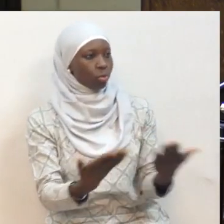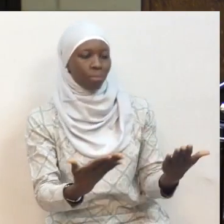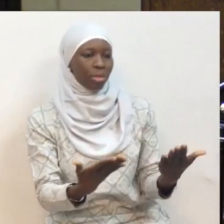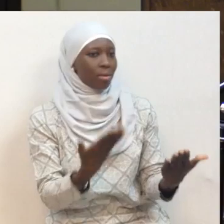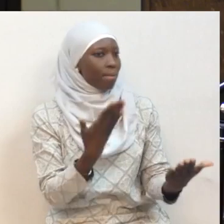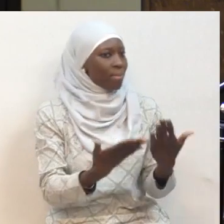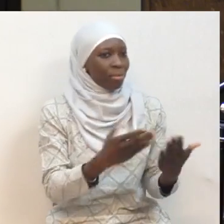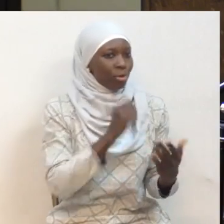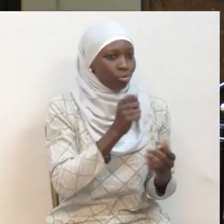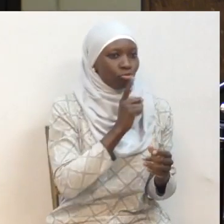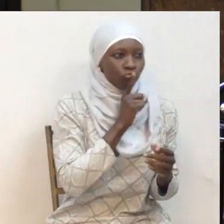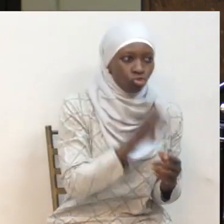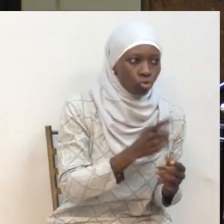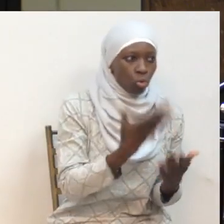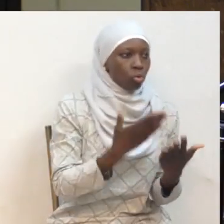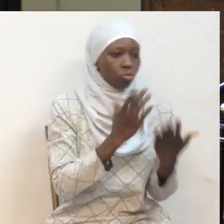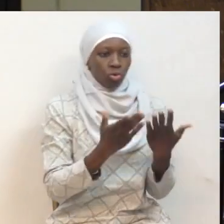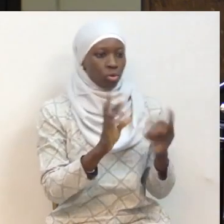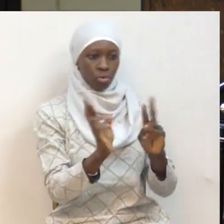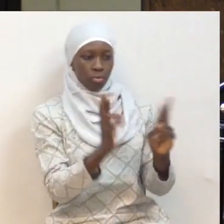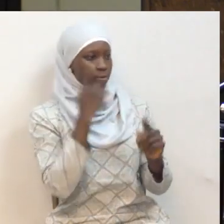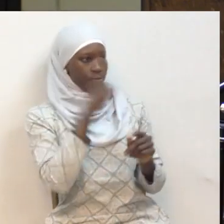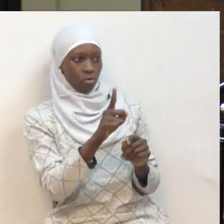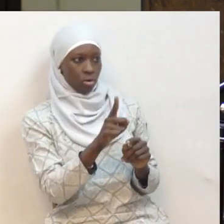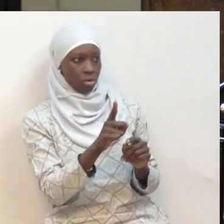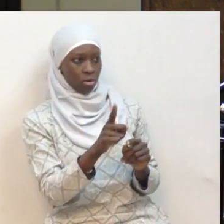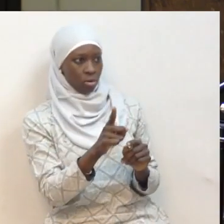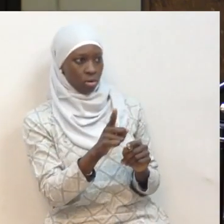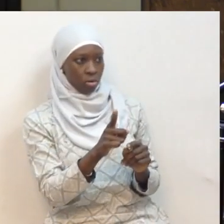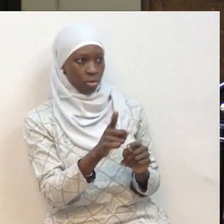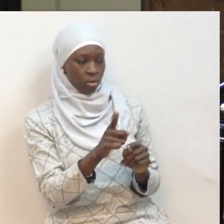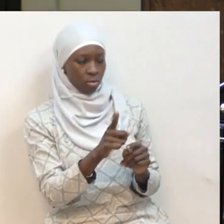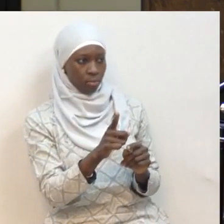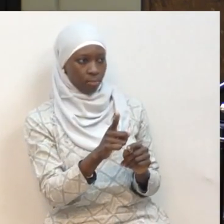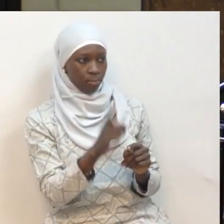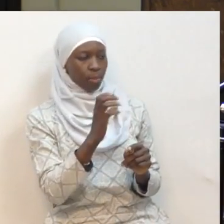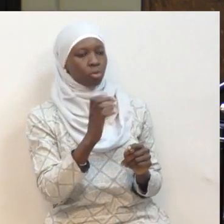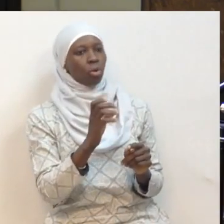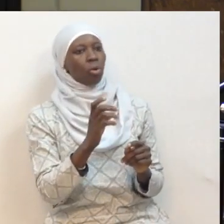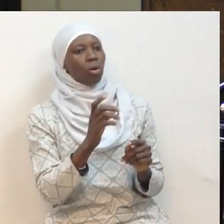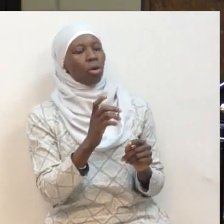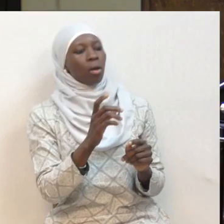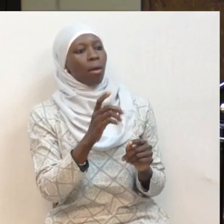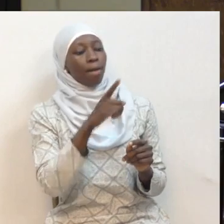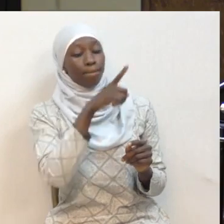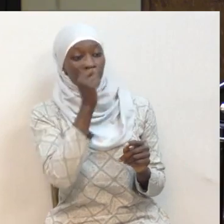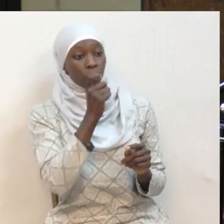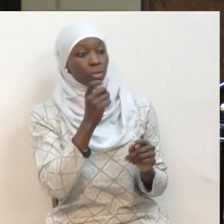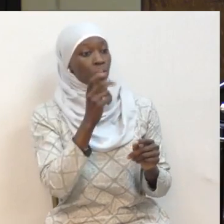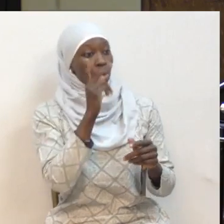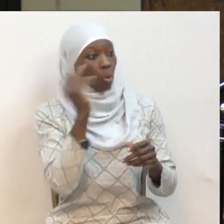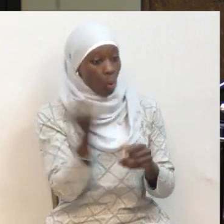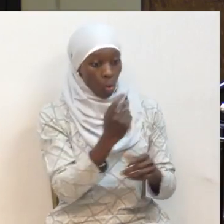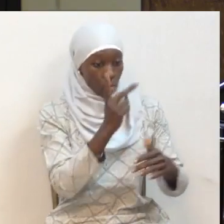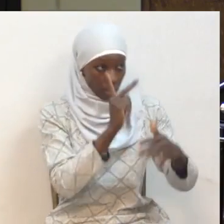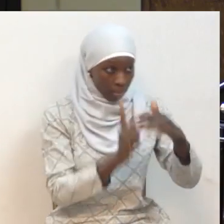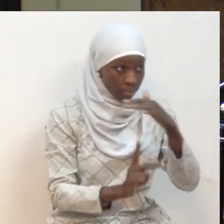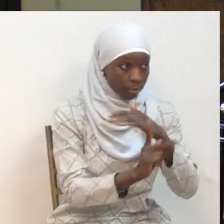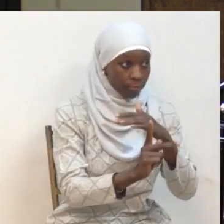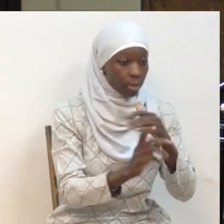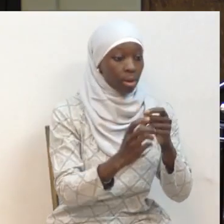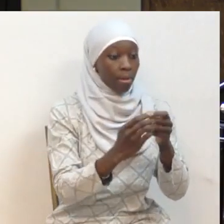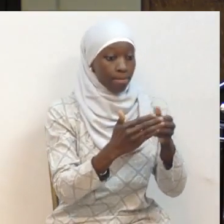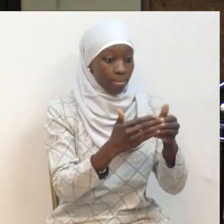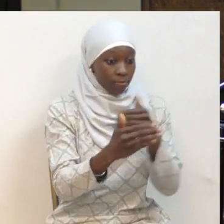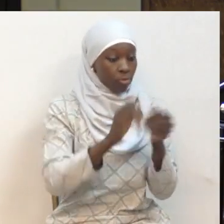war, that he would take them out before Allah has decided the matter between him